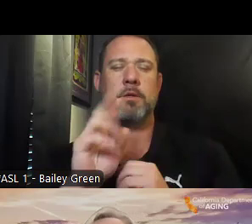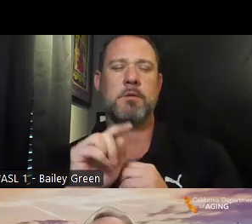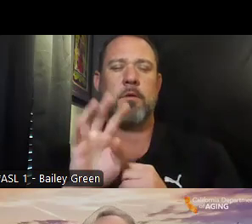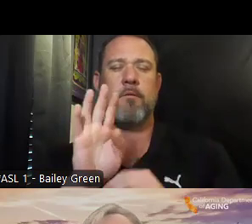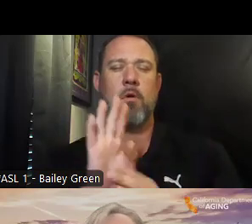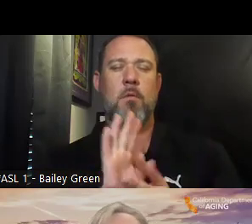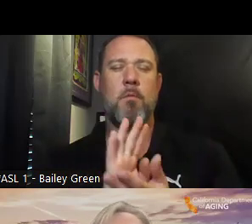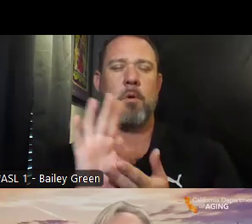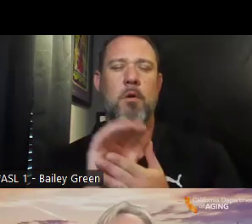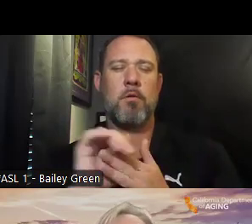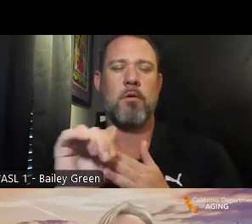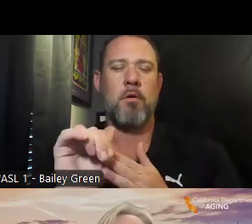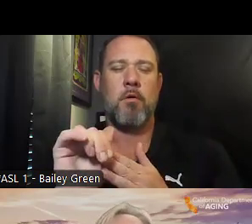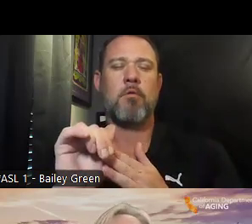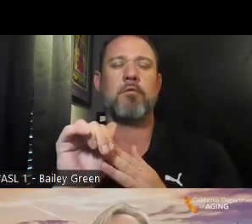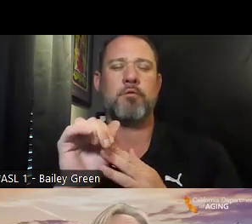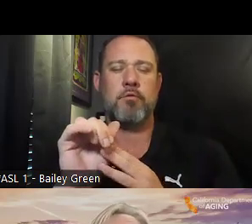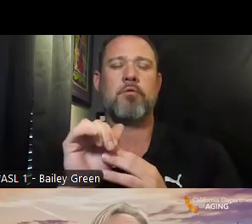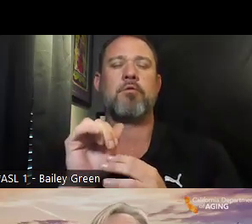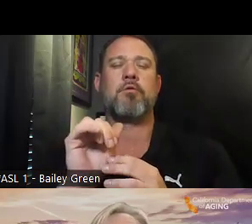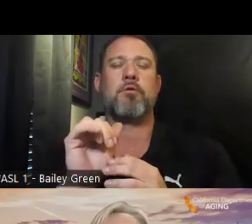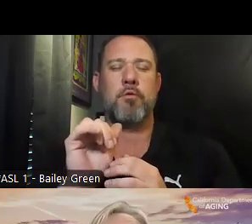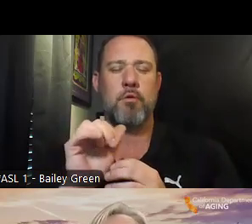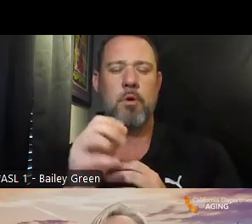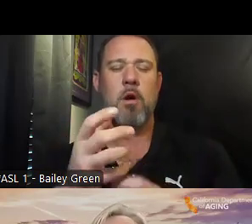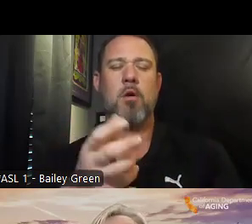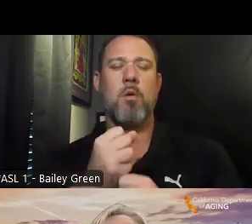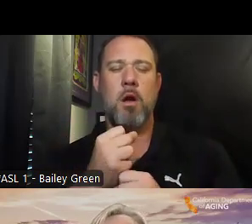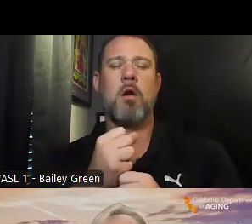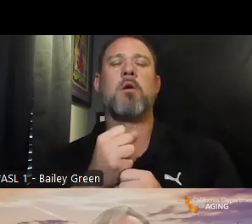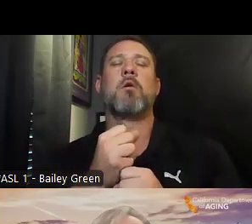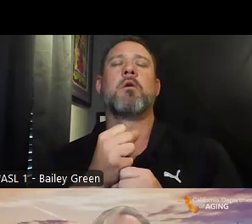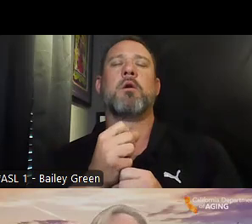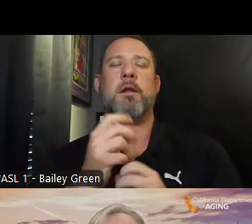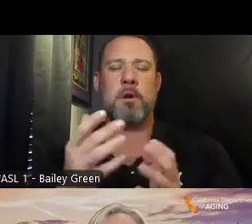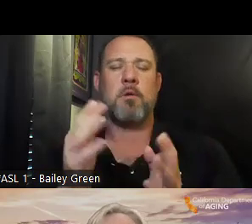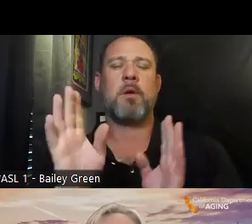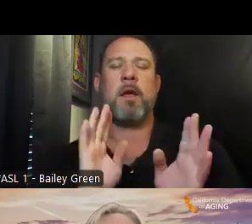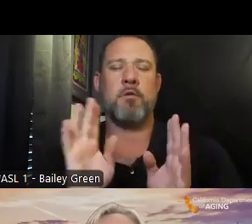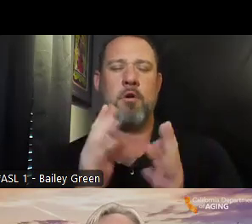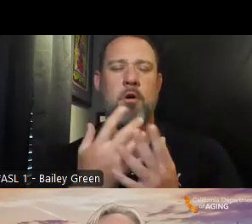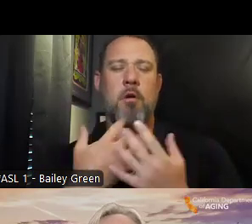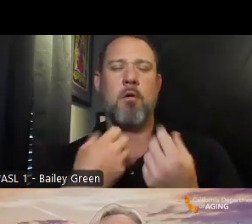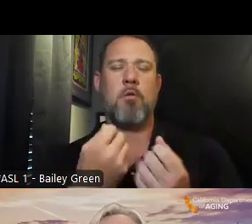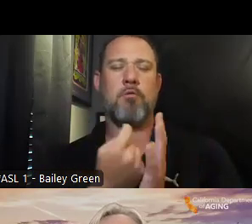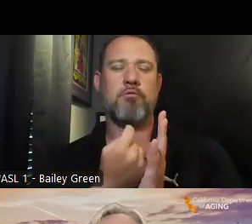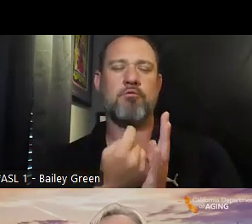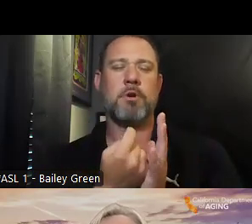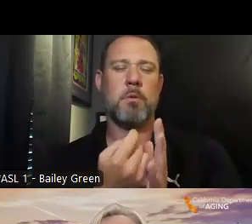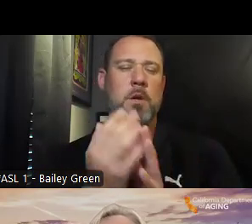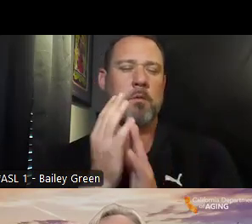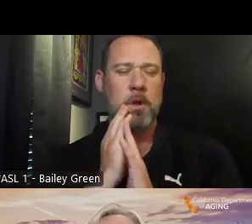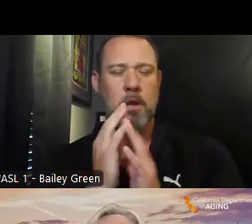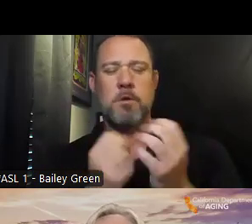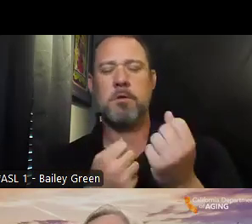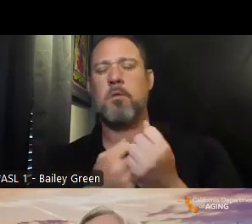billion to construct, acquire, and rehabilitate behavioral health treatment, beds, supported